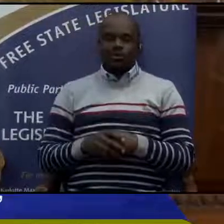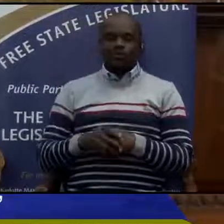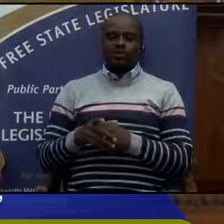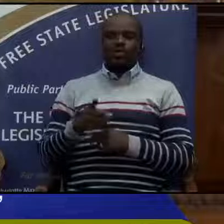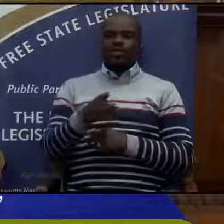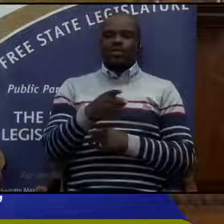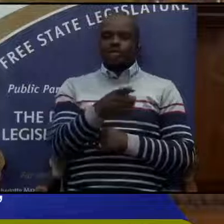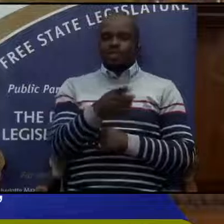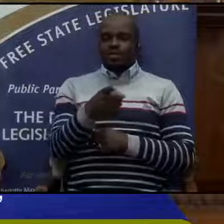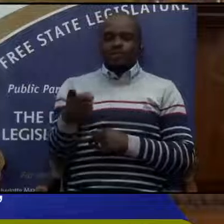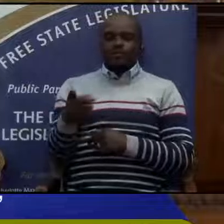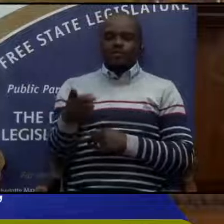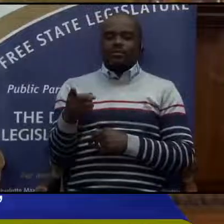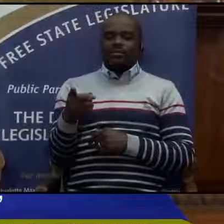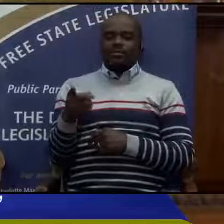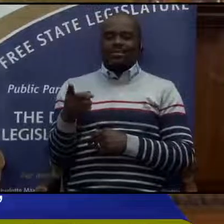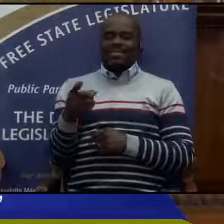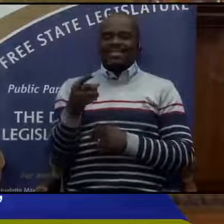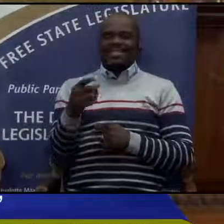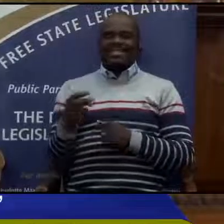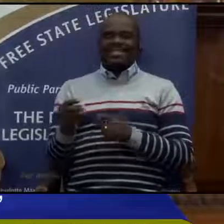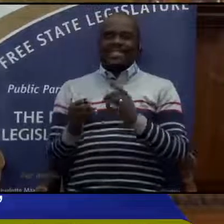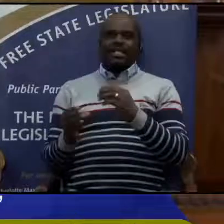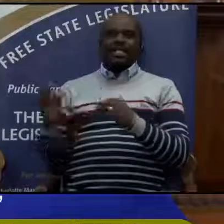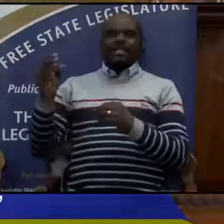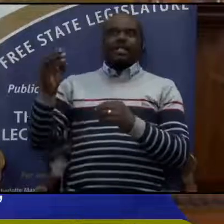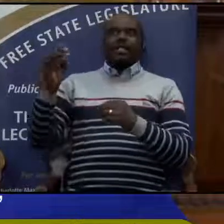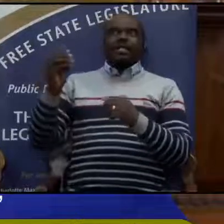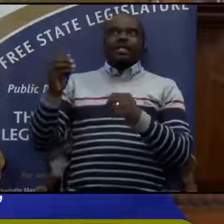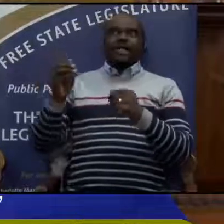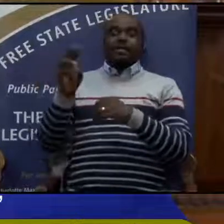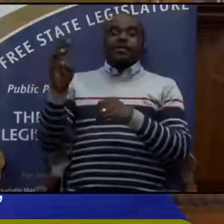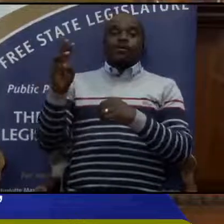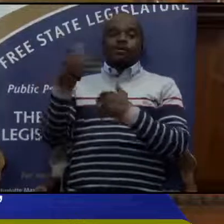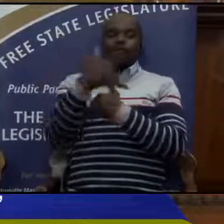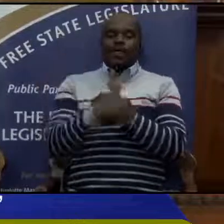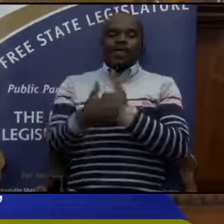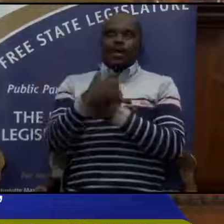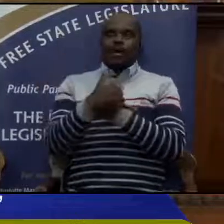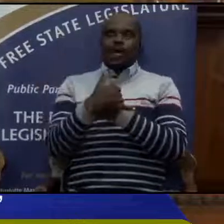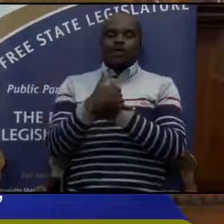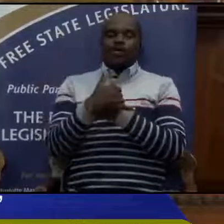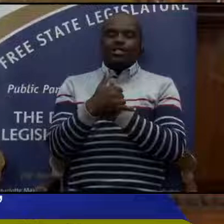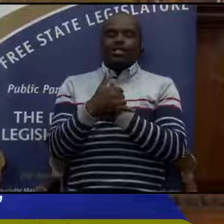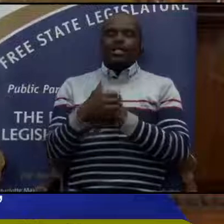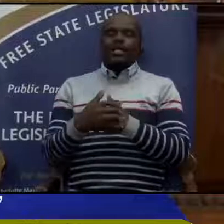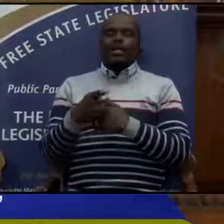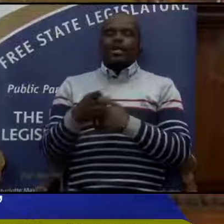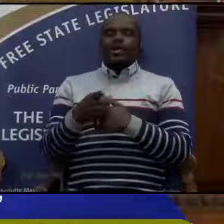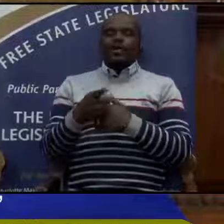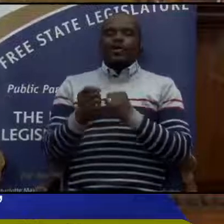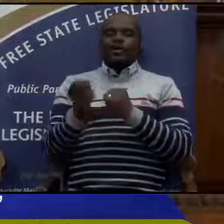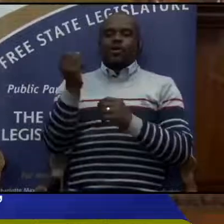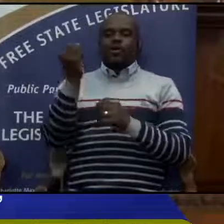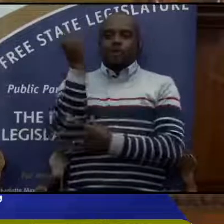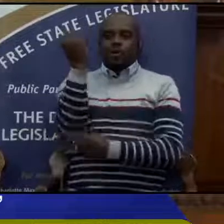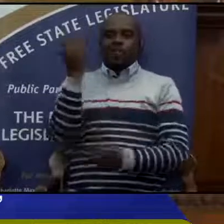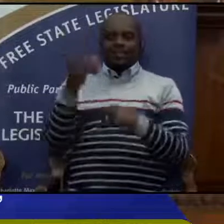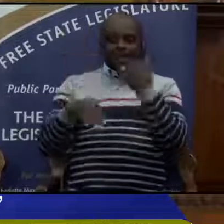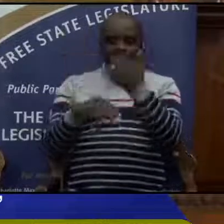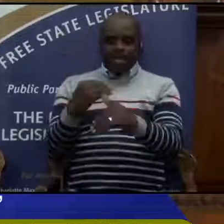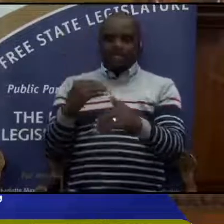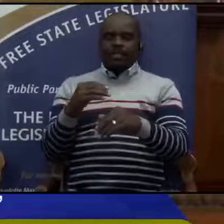bufuma bufokotse. Premier, ANC ekataba haka swara expo ya